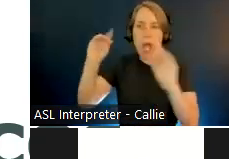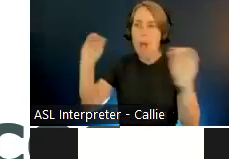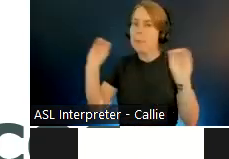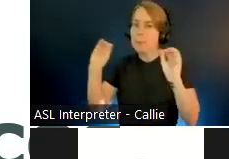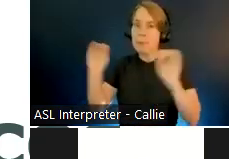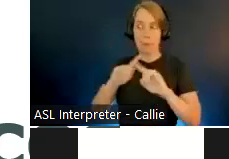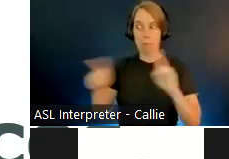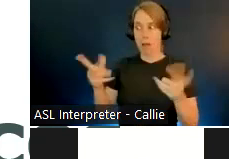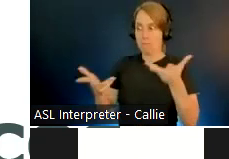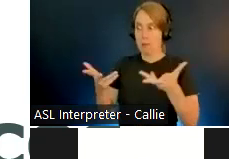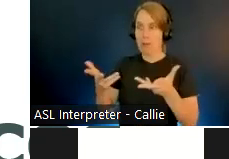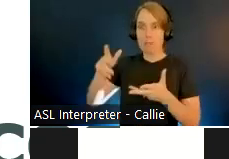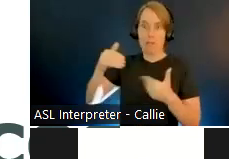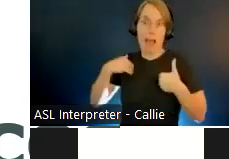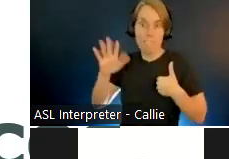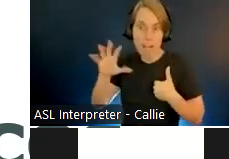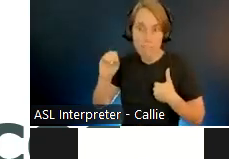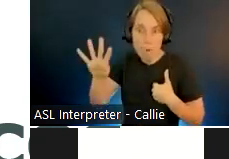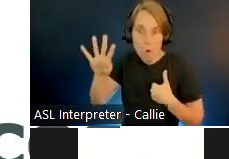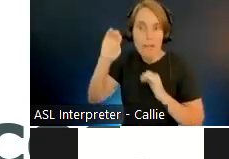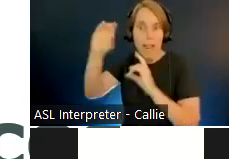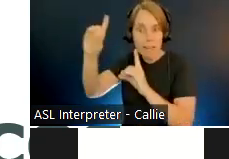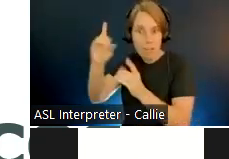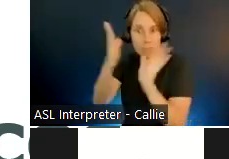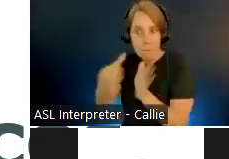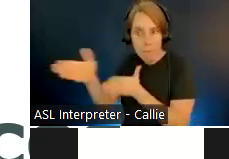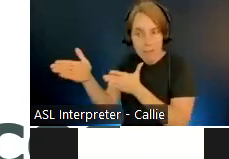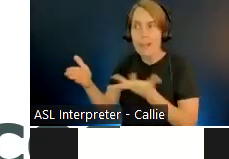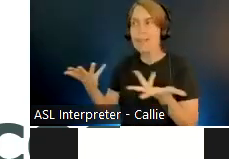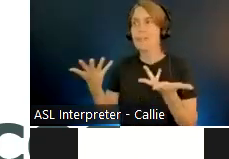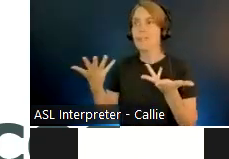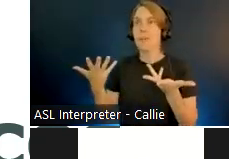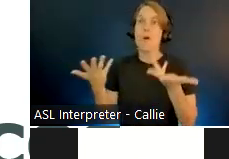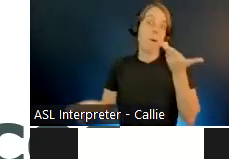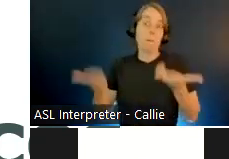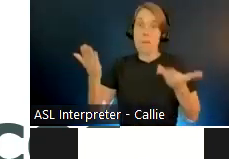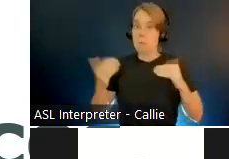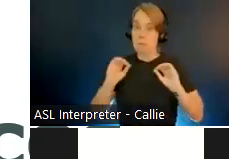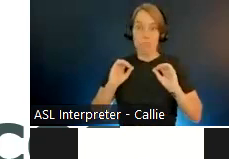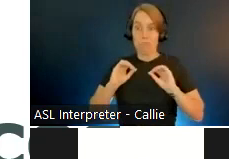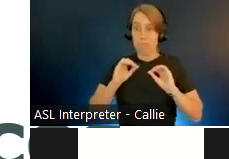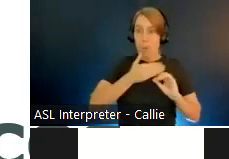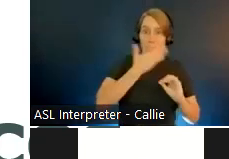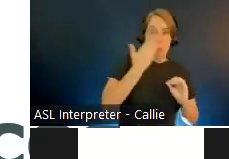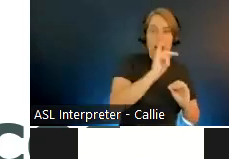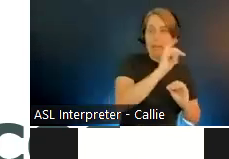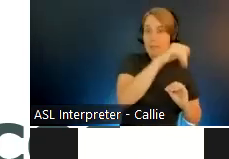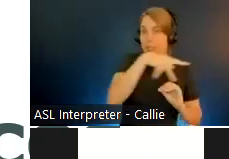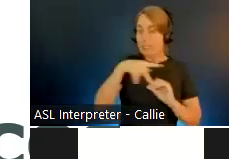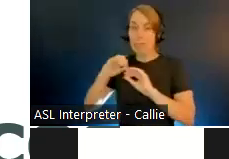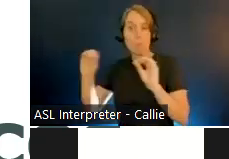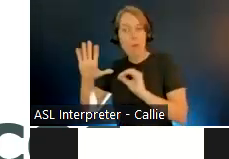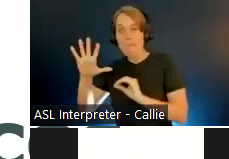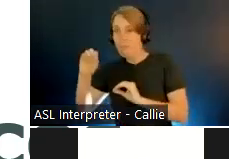Could also be a student who has neither an IEP or a 504